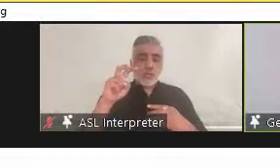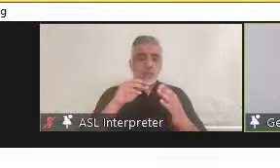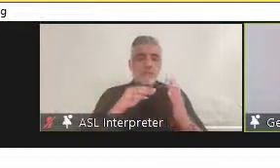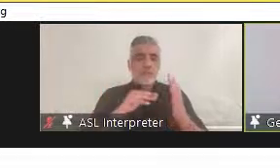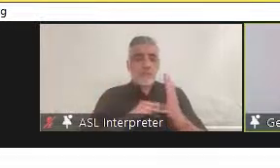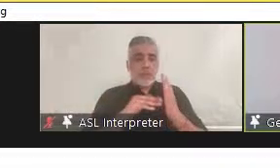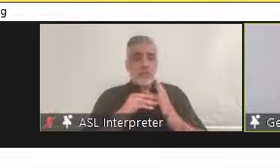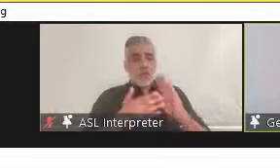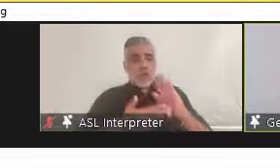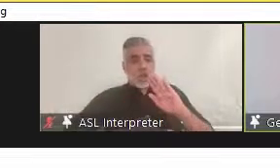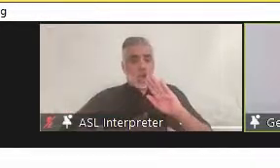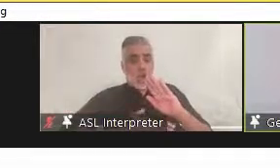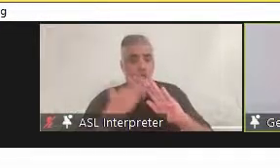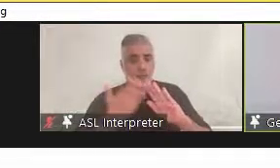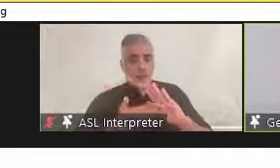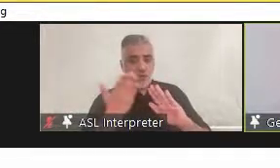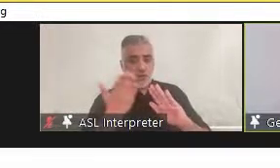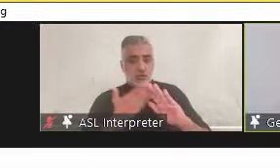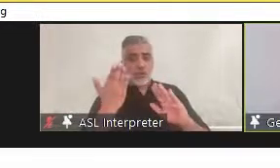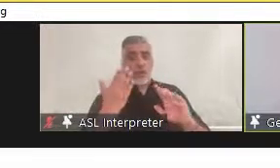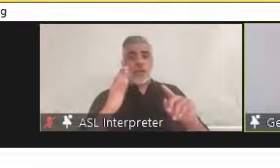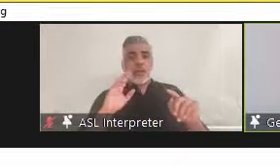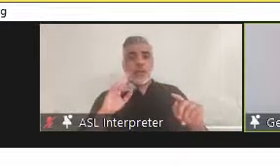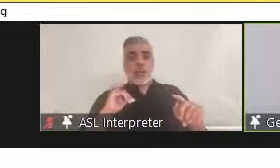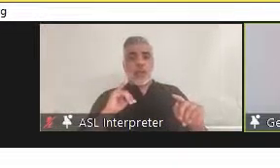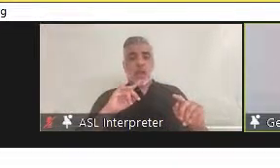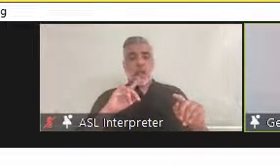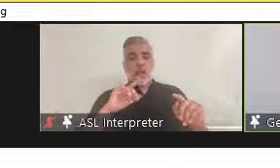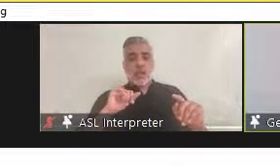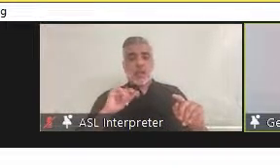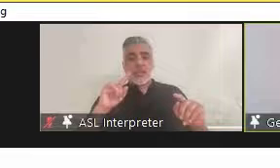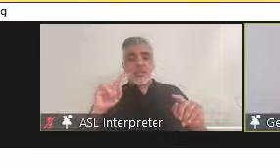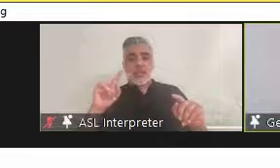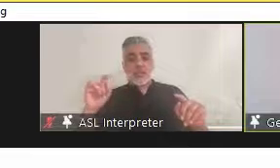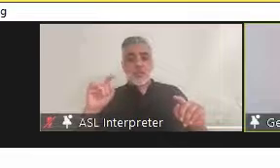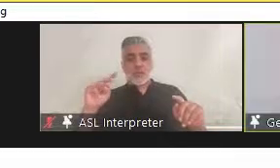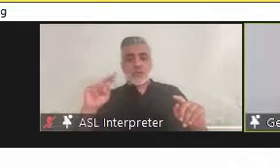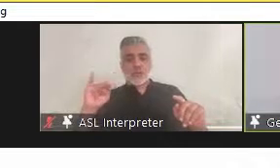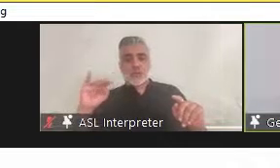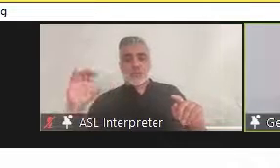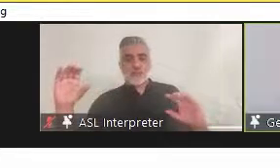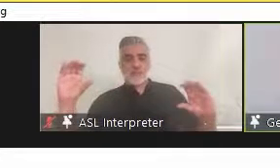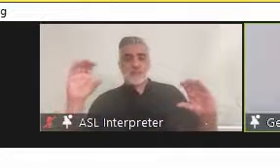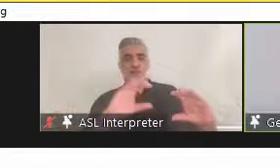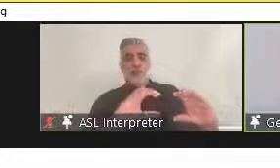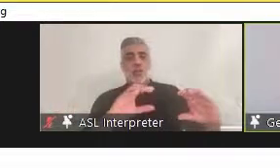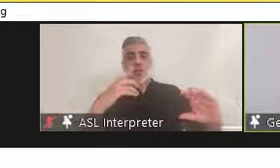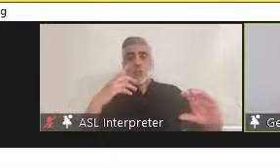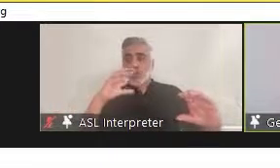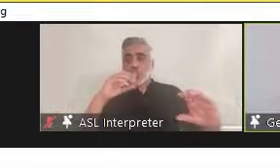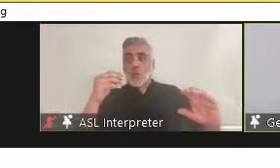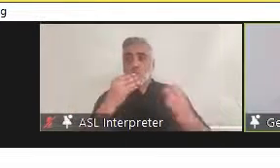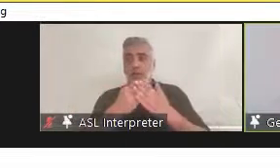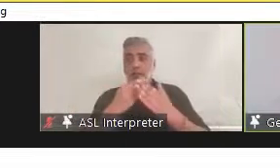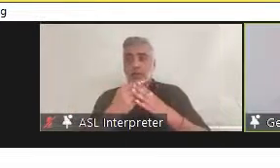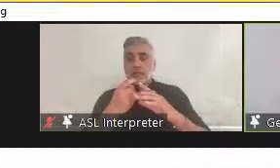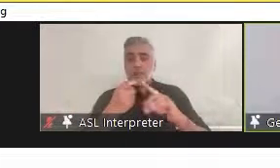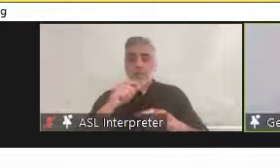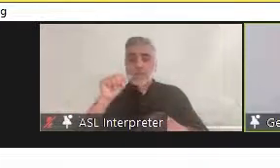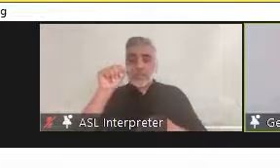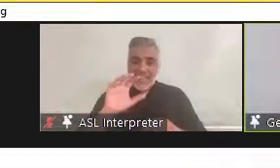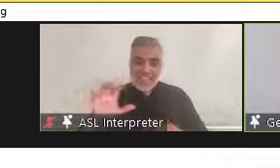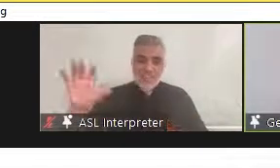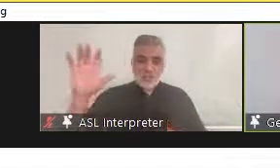operation, and IDA allocation is 100 million. We have co-financing from the Asian